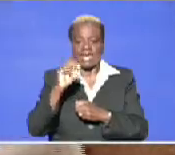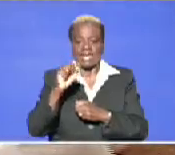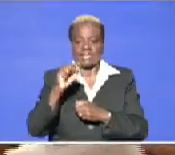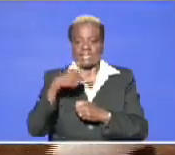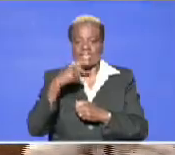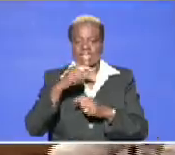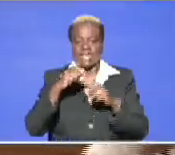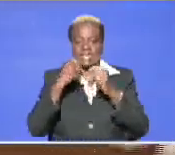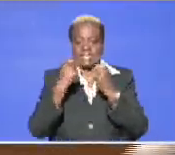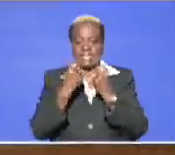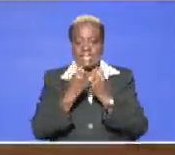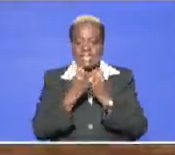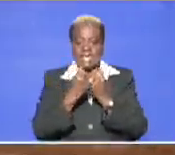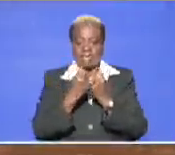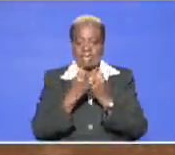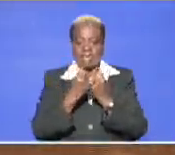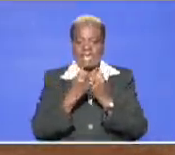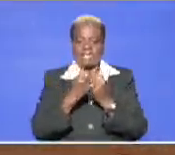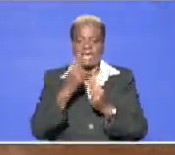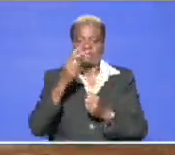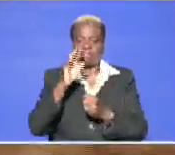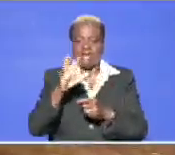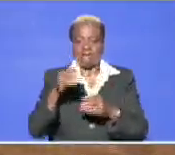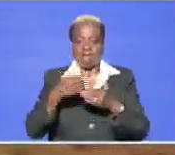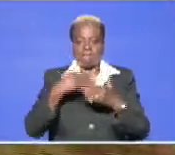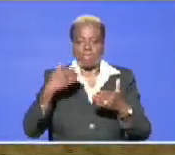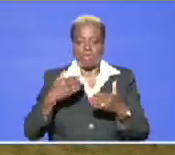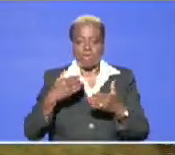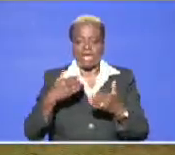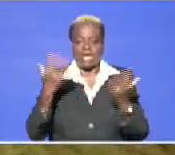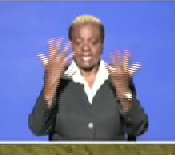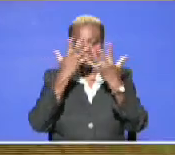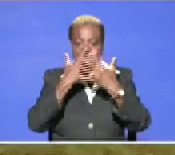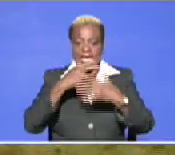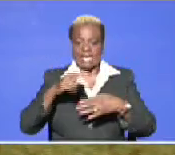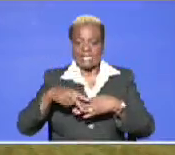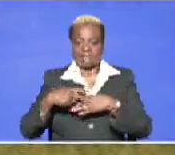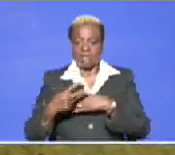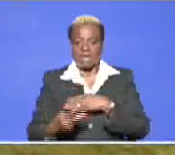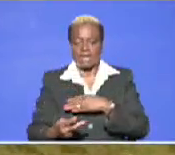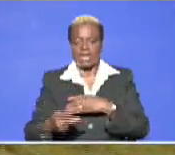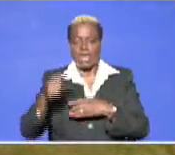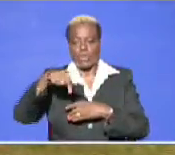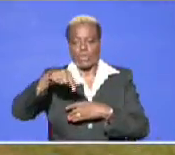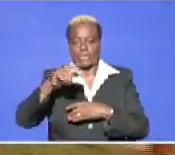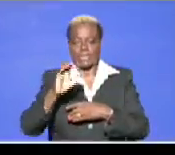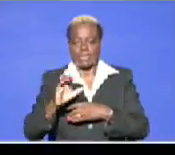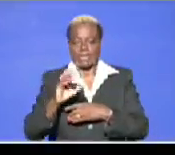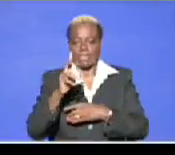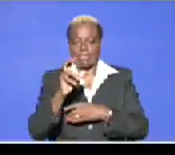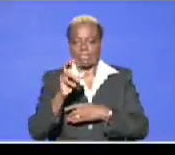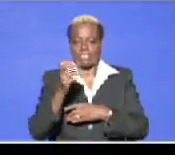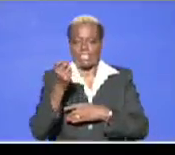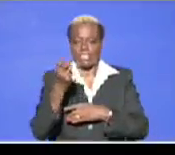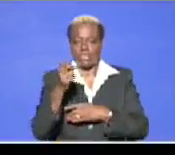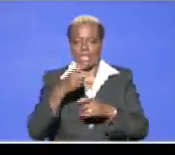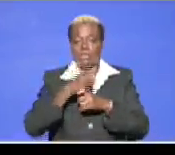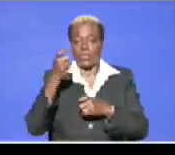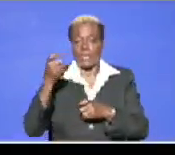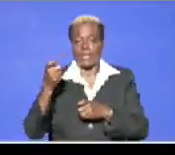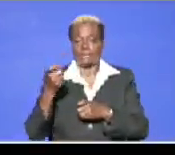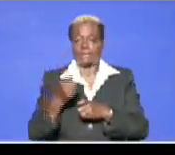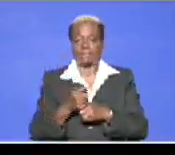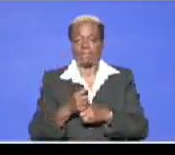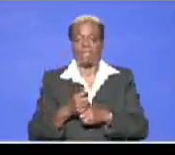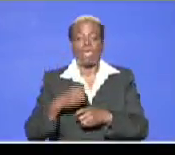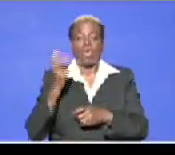time dark has fallen, would be awarded the game, thus giving QC the 13-12 win and the title. Played hard. We played with a lot of heart,